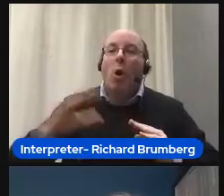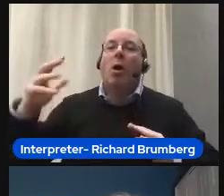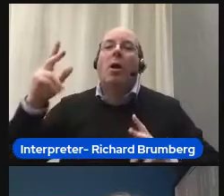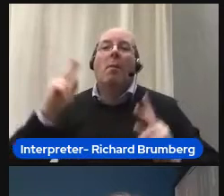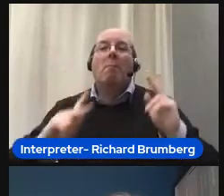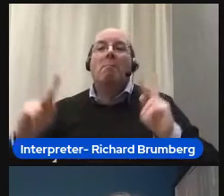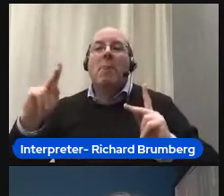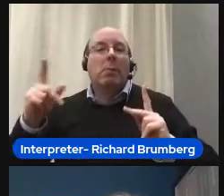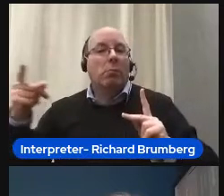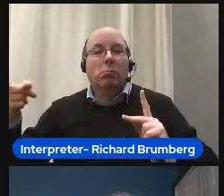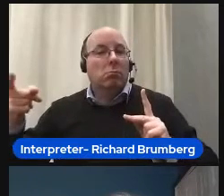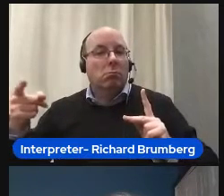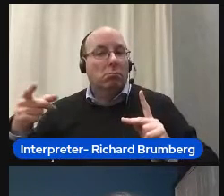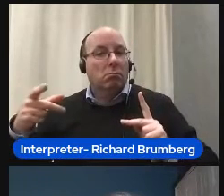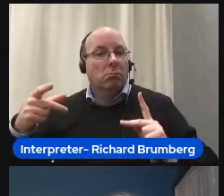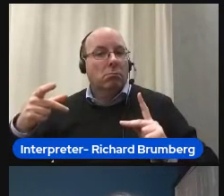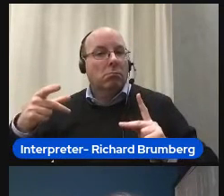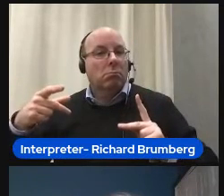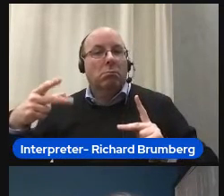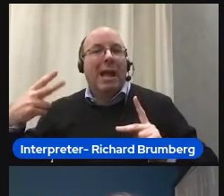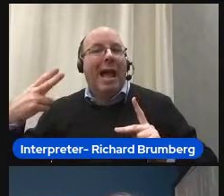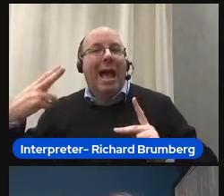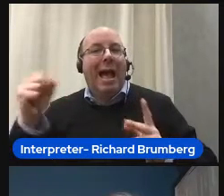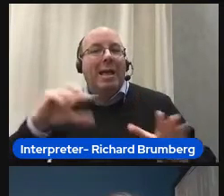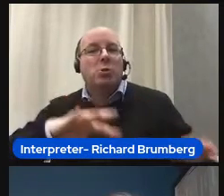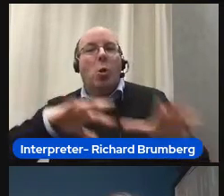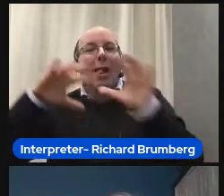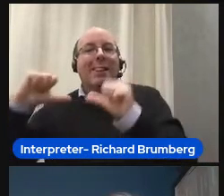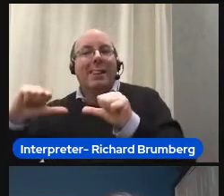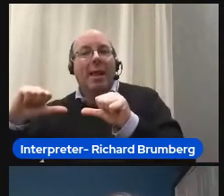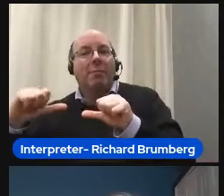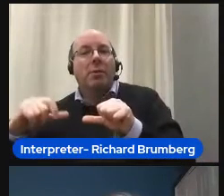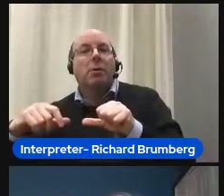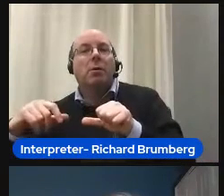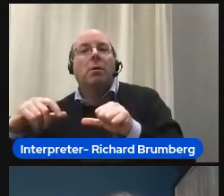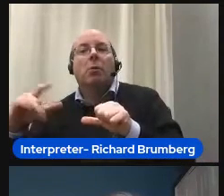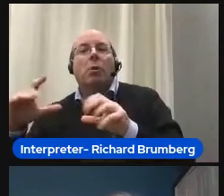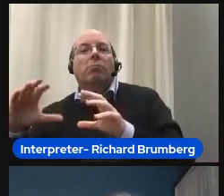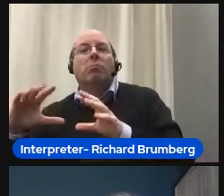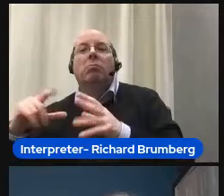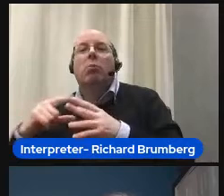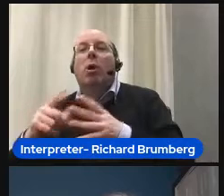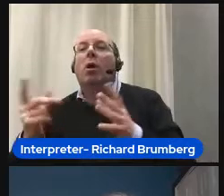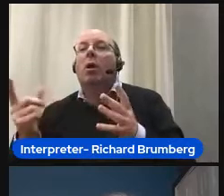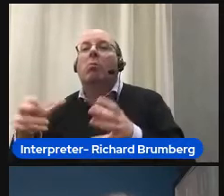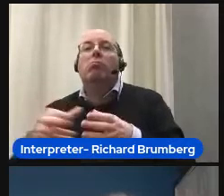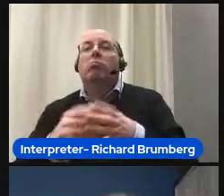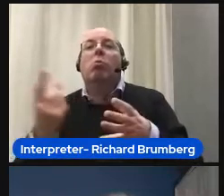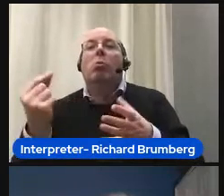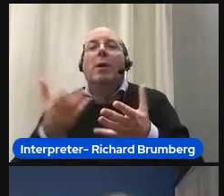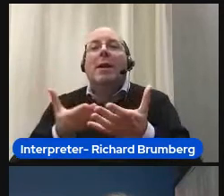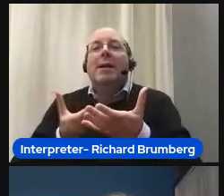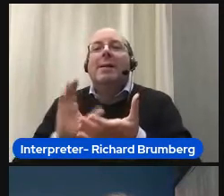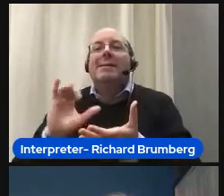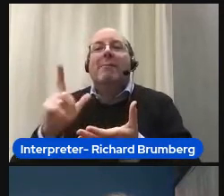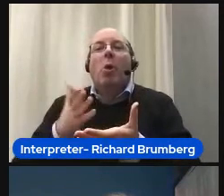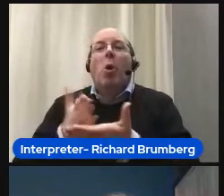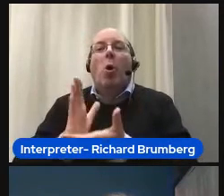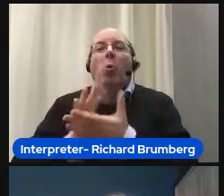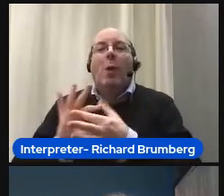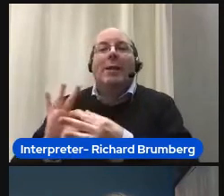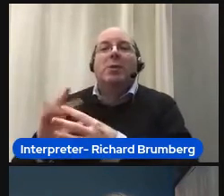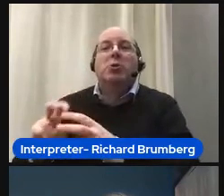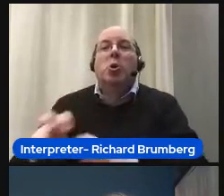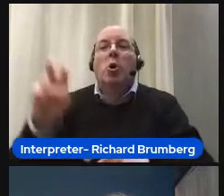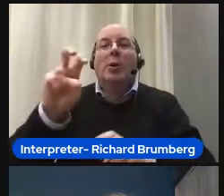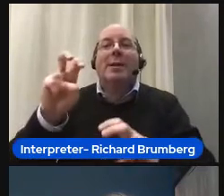who have not been in high school for a long time on civil rights journeys. And the challenge is to discover that we are all